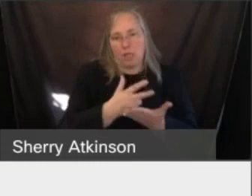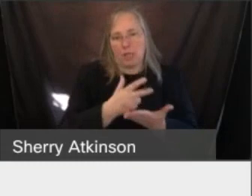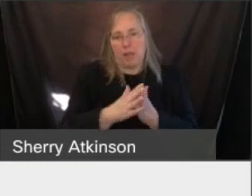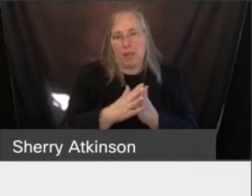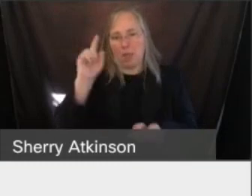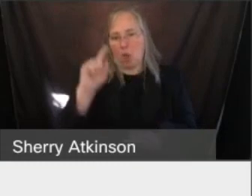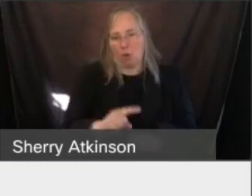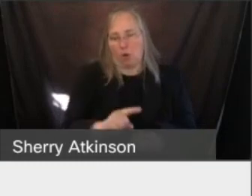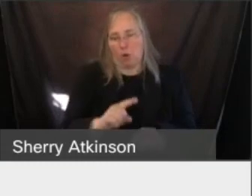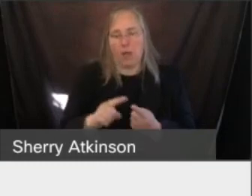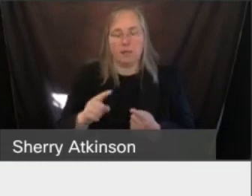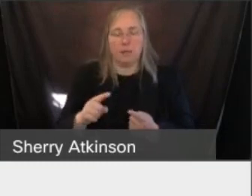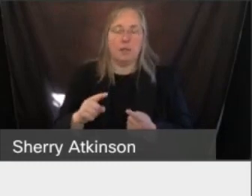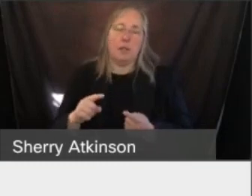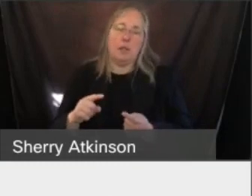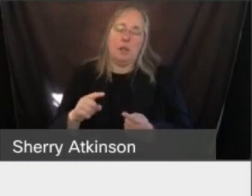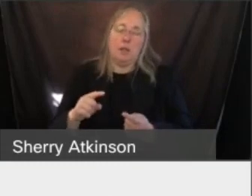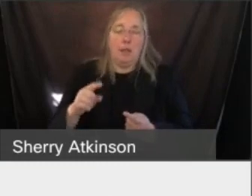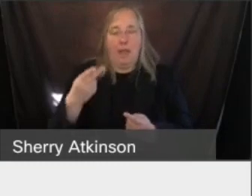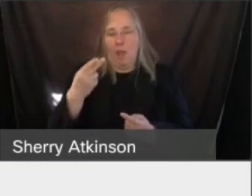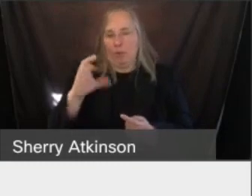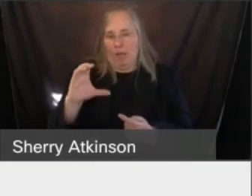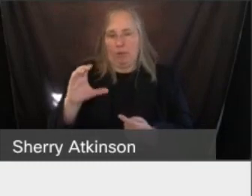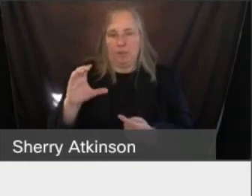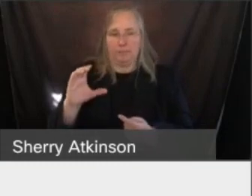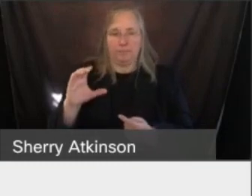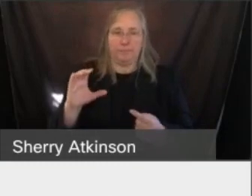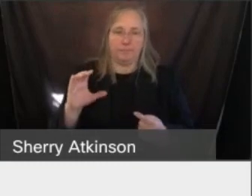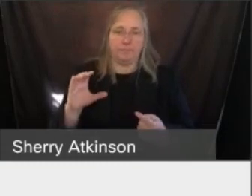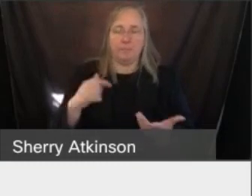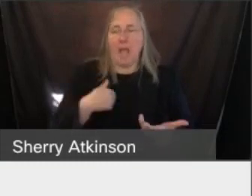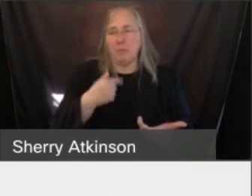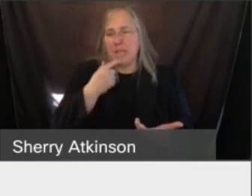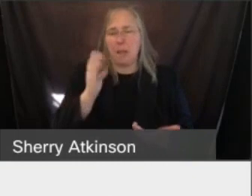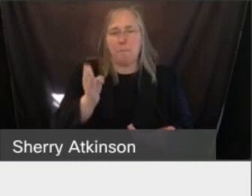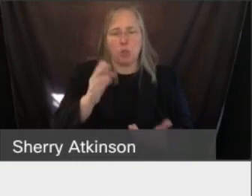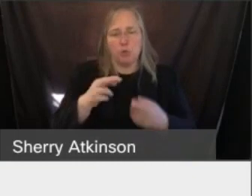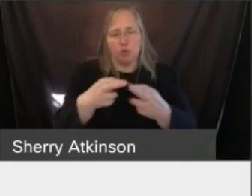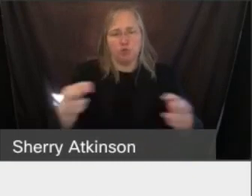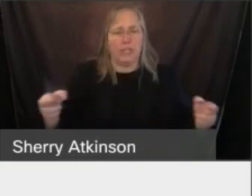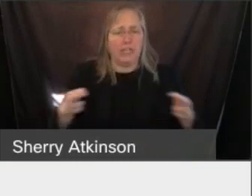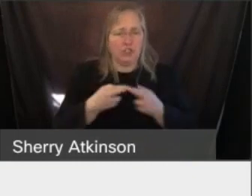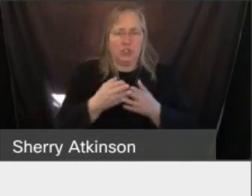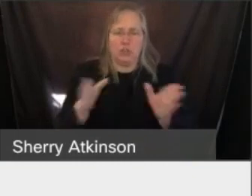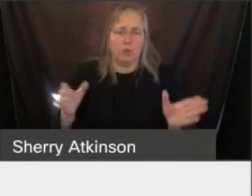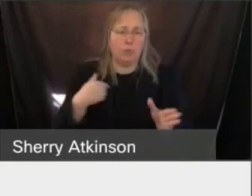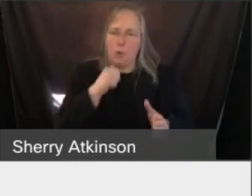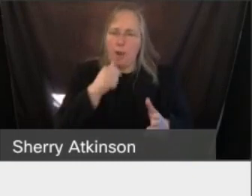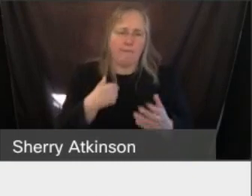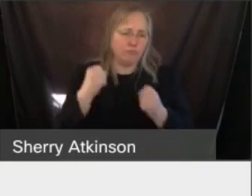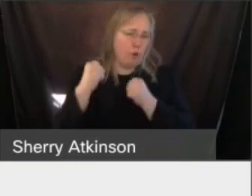Howard County and I would say the Baltimore region in general, we just don't have a very robust